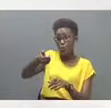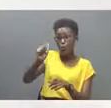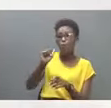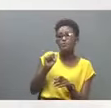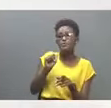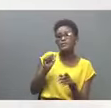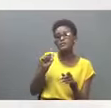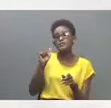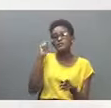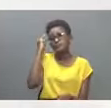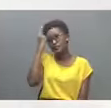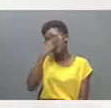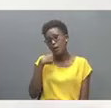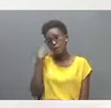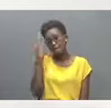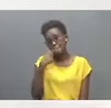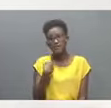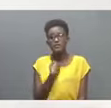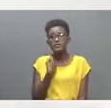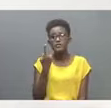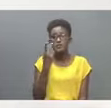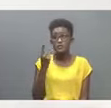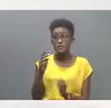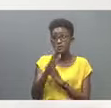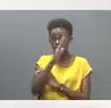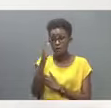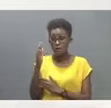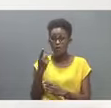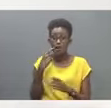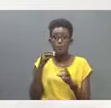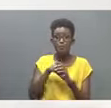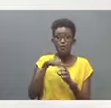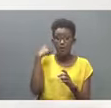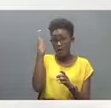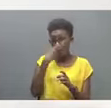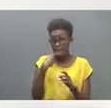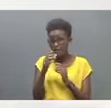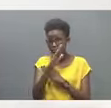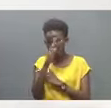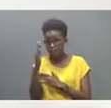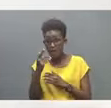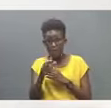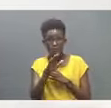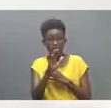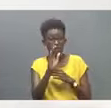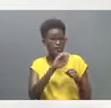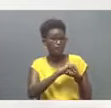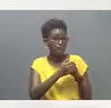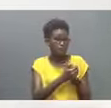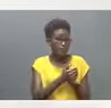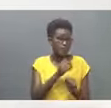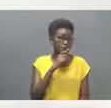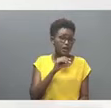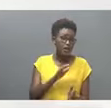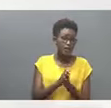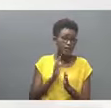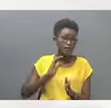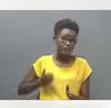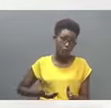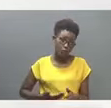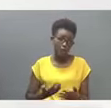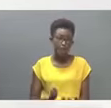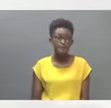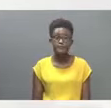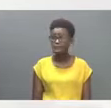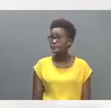image. In the image of God, he created him, male and female, he created them. Ishusho